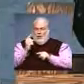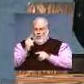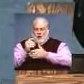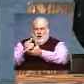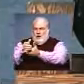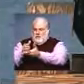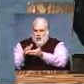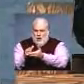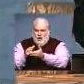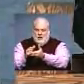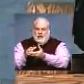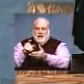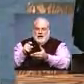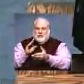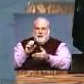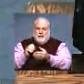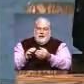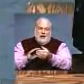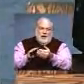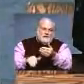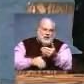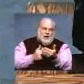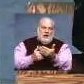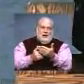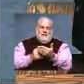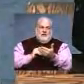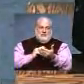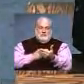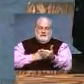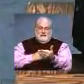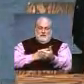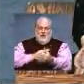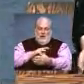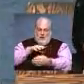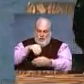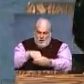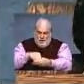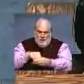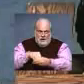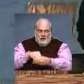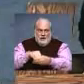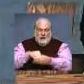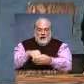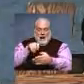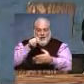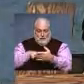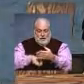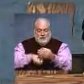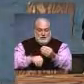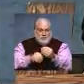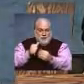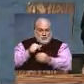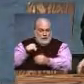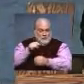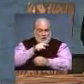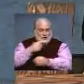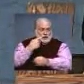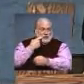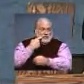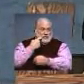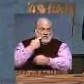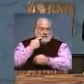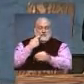the city. It has to be about all of us. We're all in this together. I've written to most of you recently, just stating